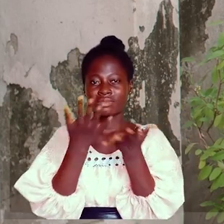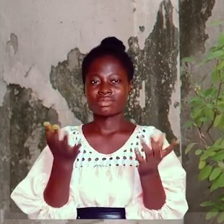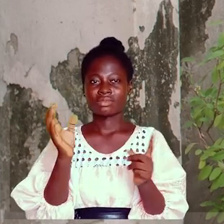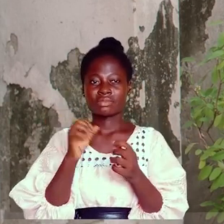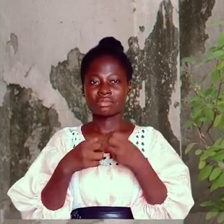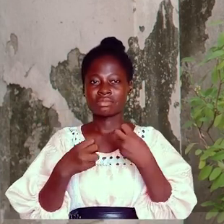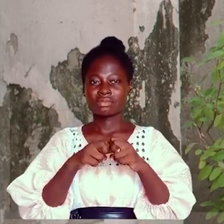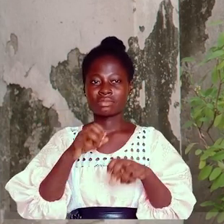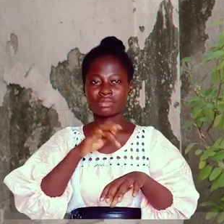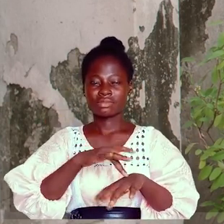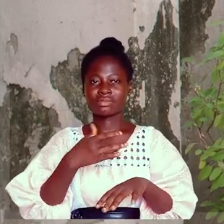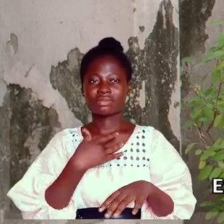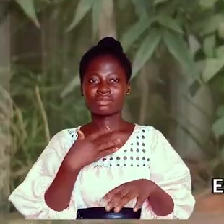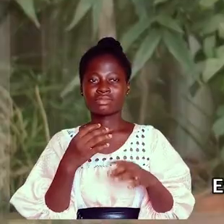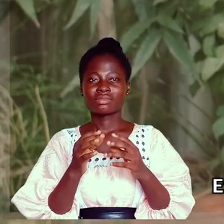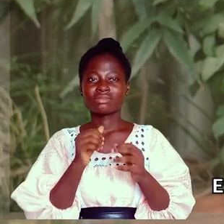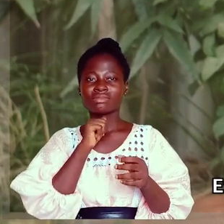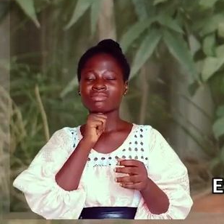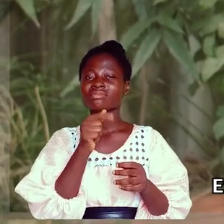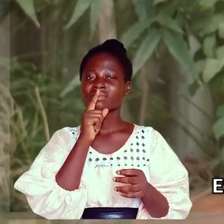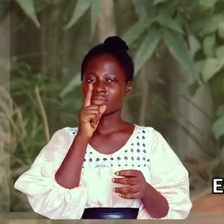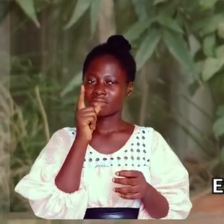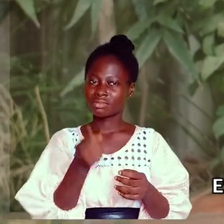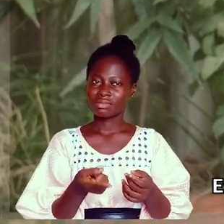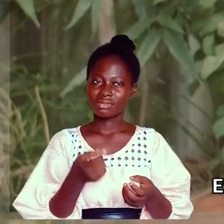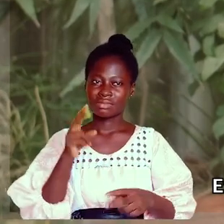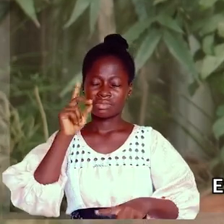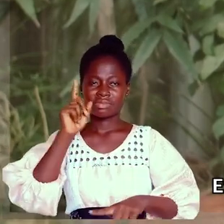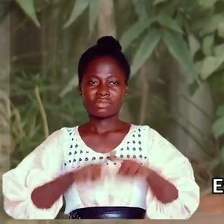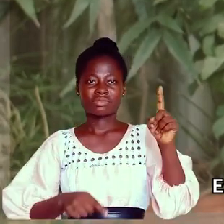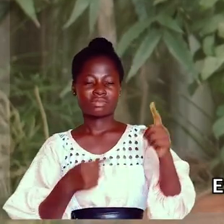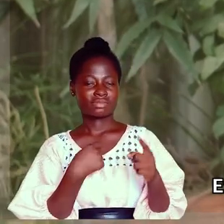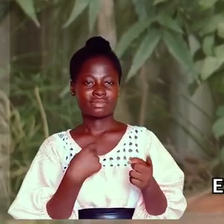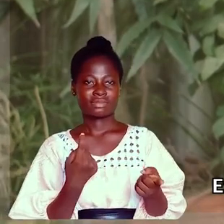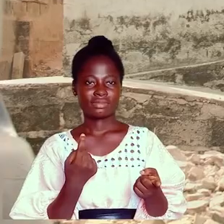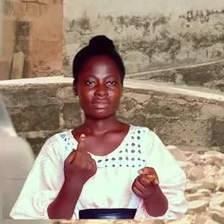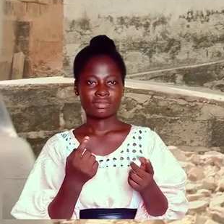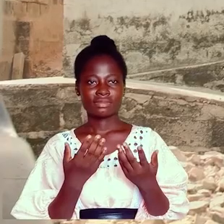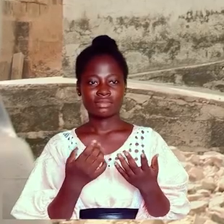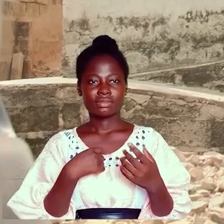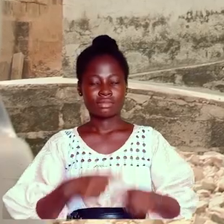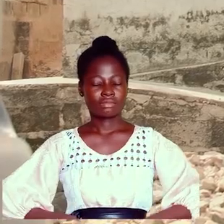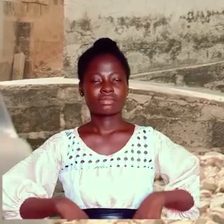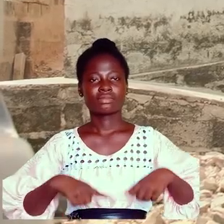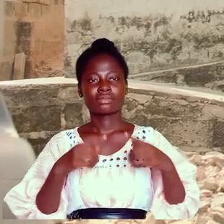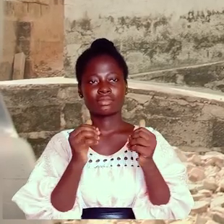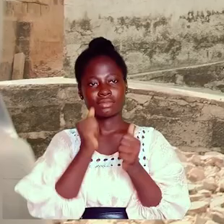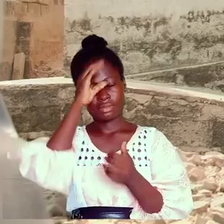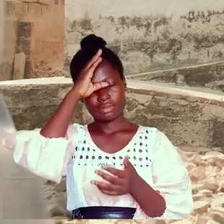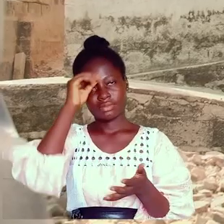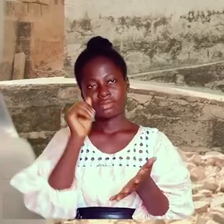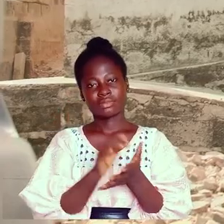my condition would get me into any trouble. But even if it should, not to the extent of getting fired. My name is Papa